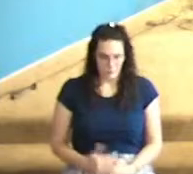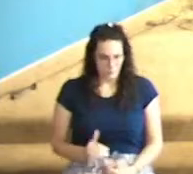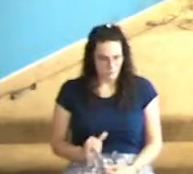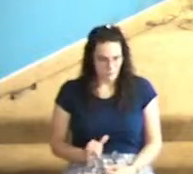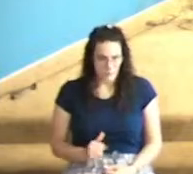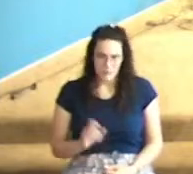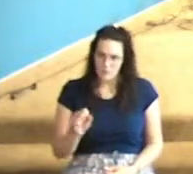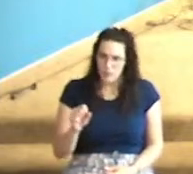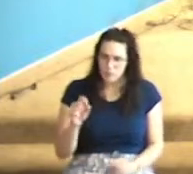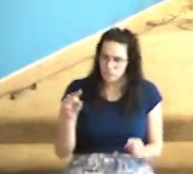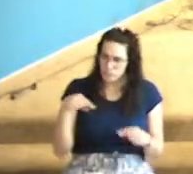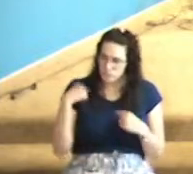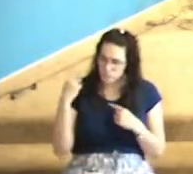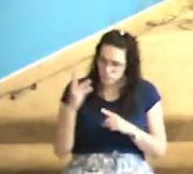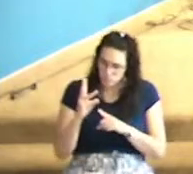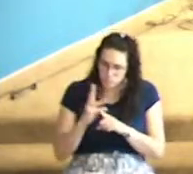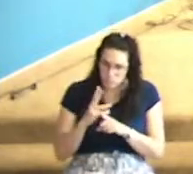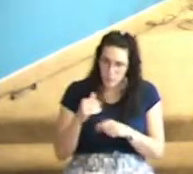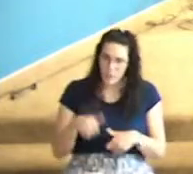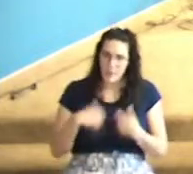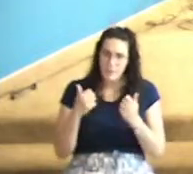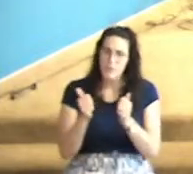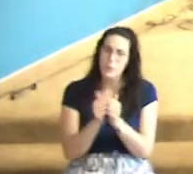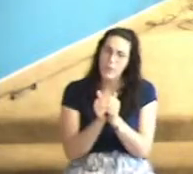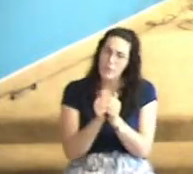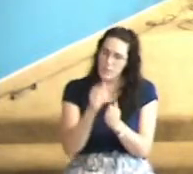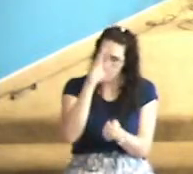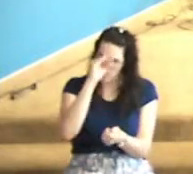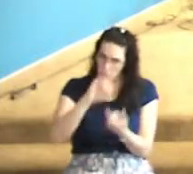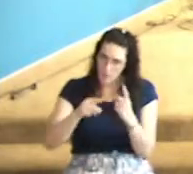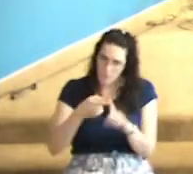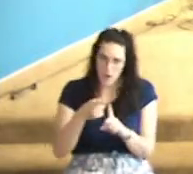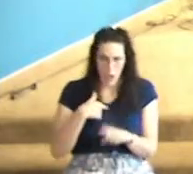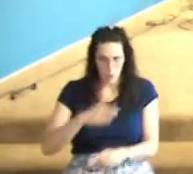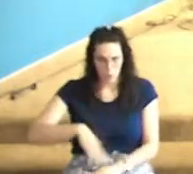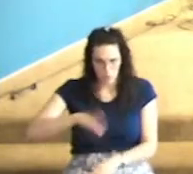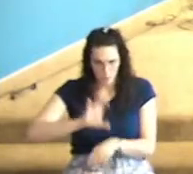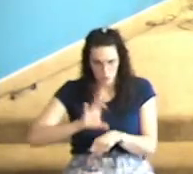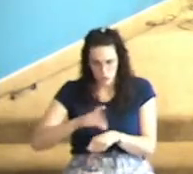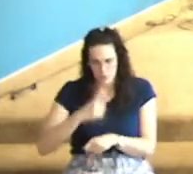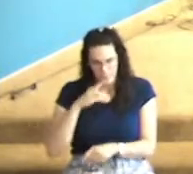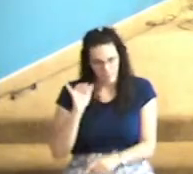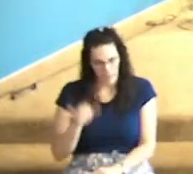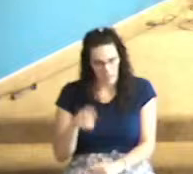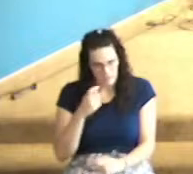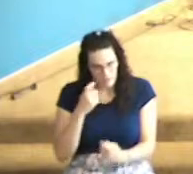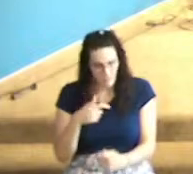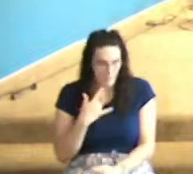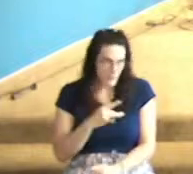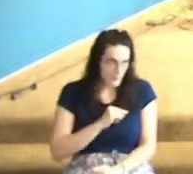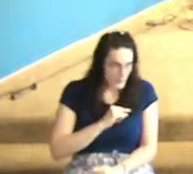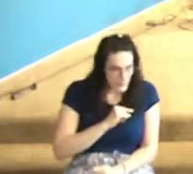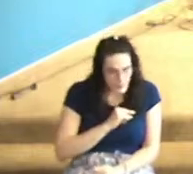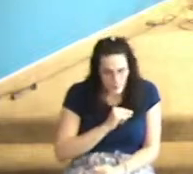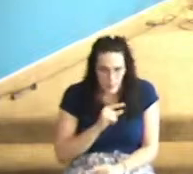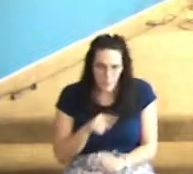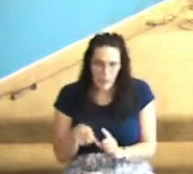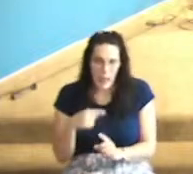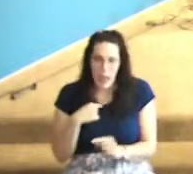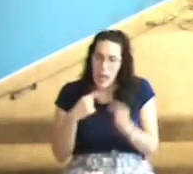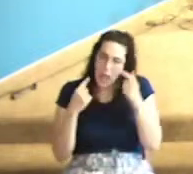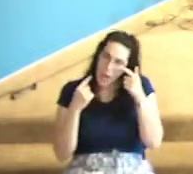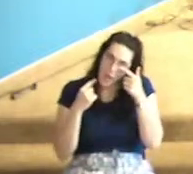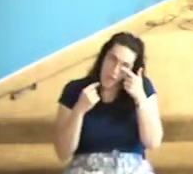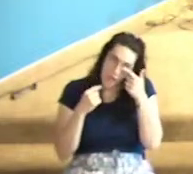I said, for the last 6 months, I've been living with my boyfriend. And I grew up in a church that said that was sin. I kind of felt guilty about it. But I heard that you